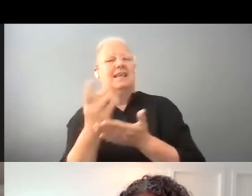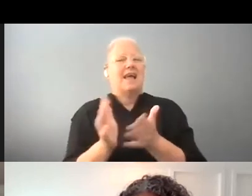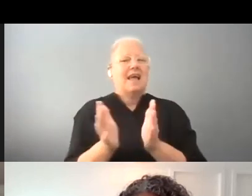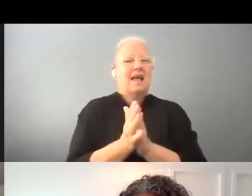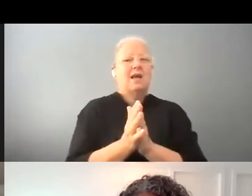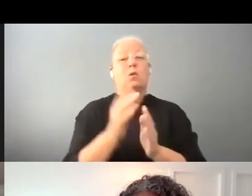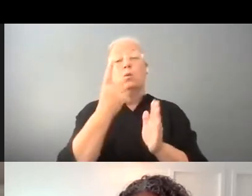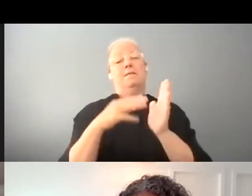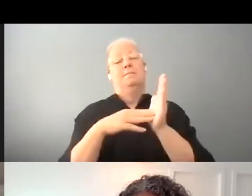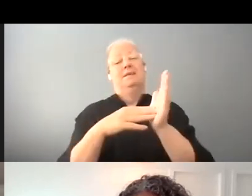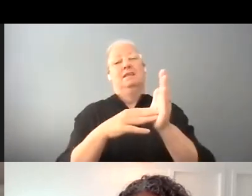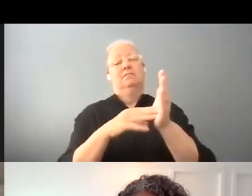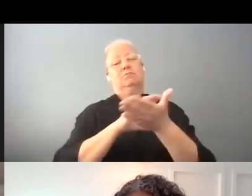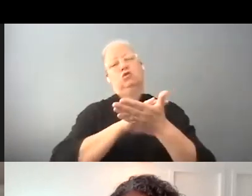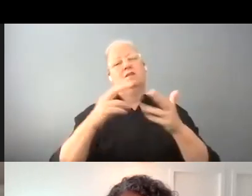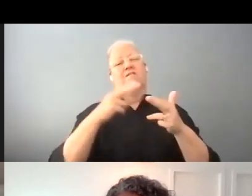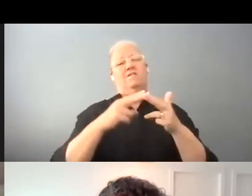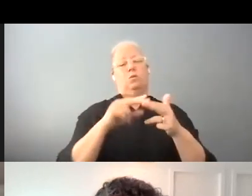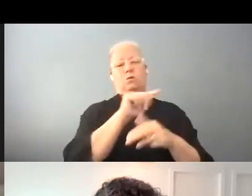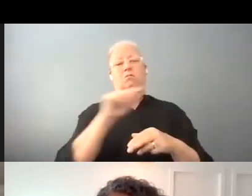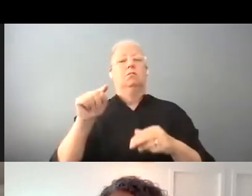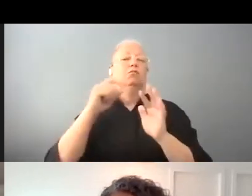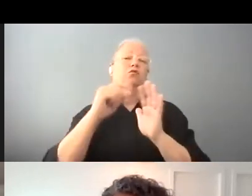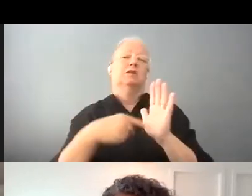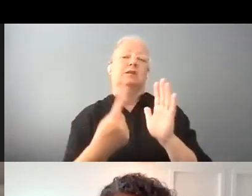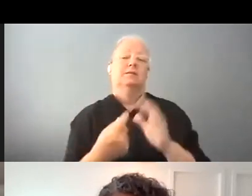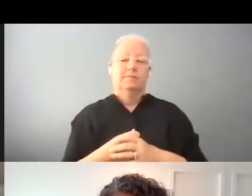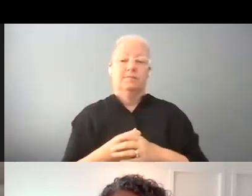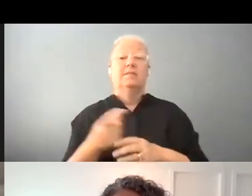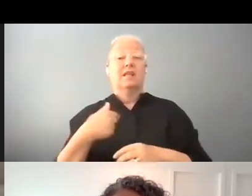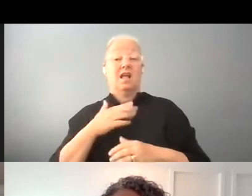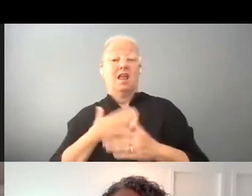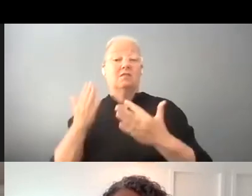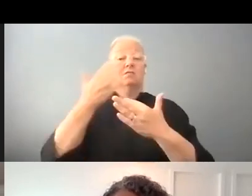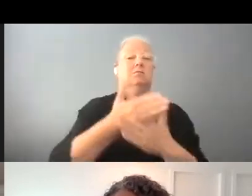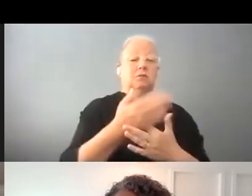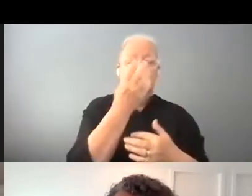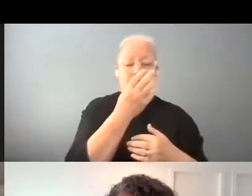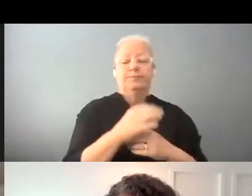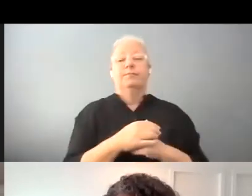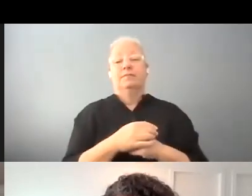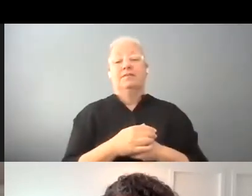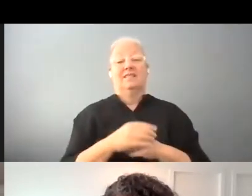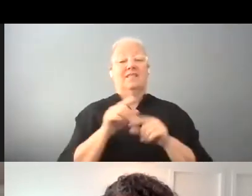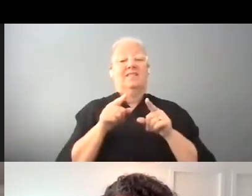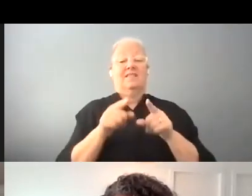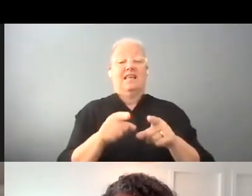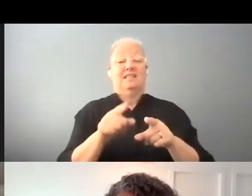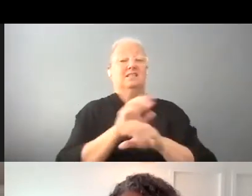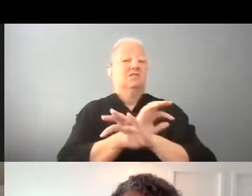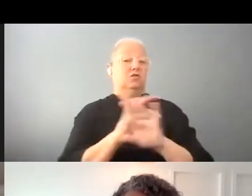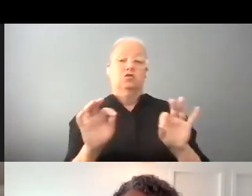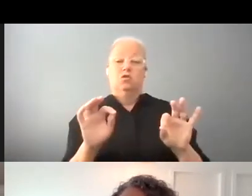million mark for these projects. I just want to jump in there and say that at this stage, that's not what's going